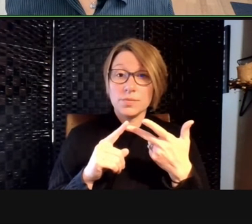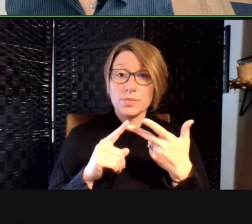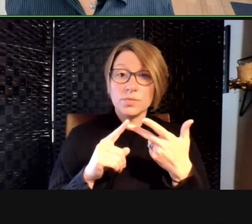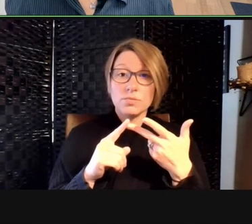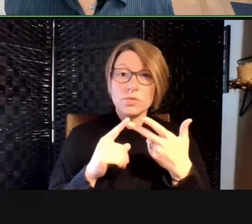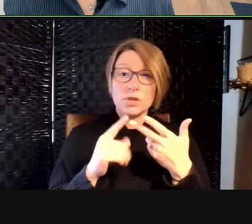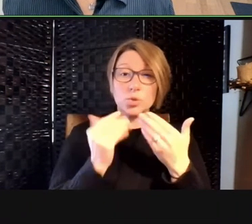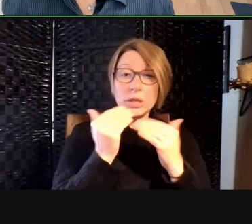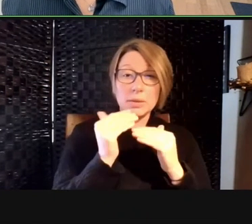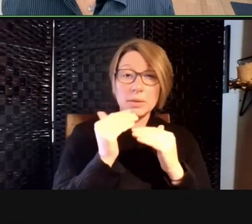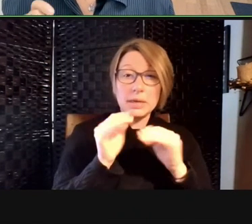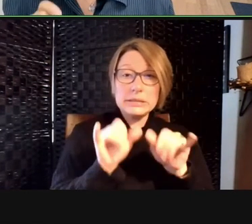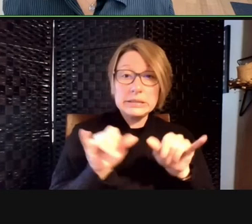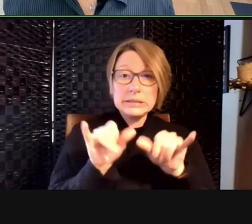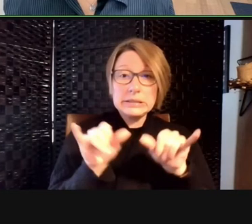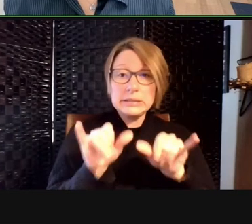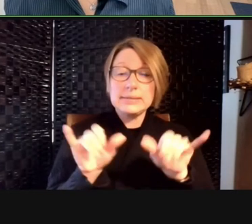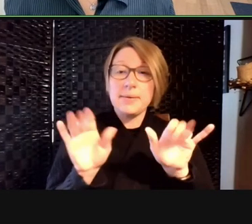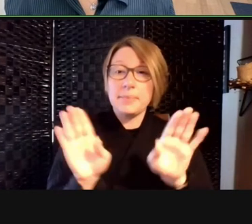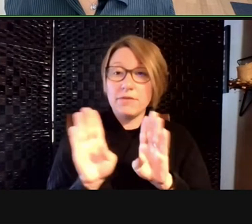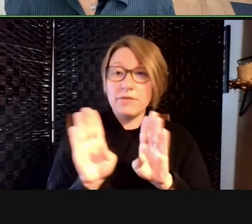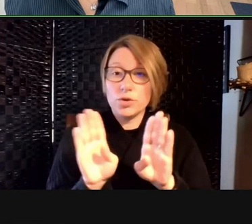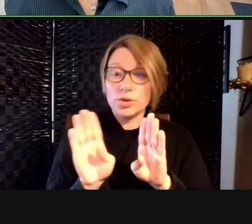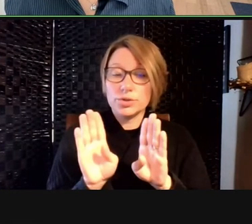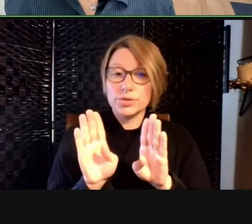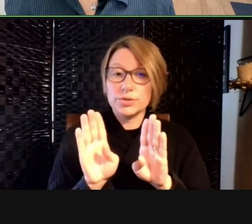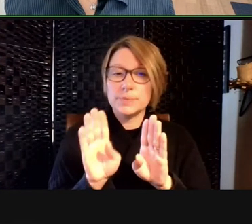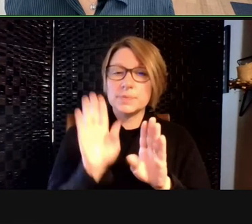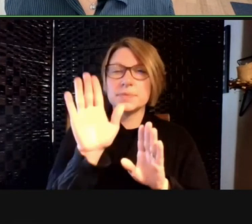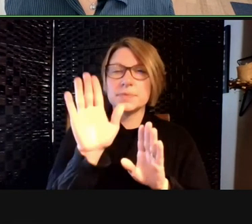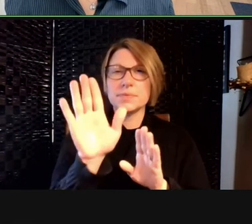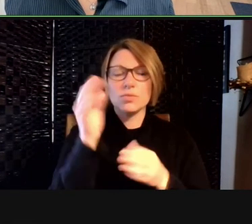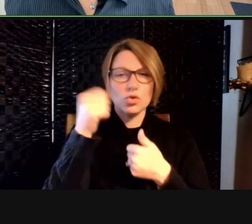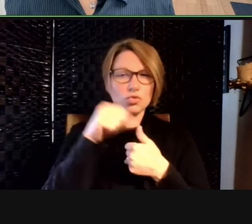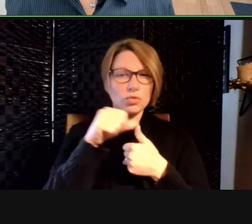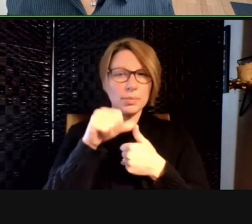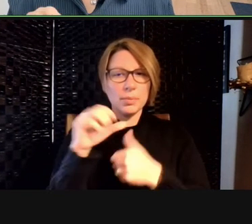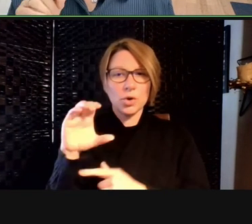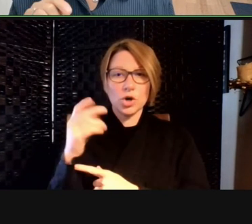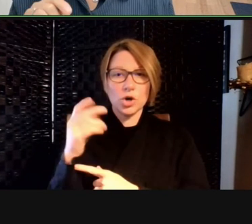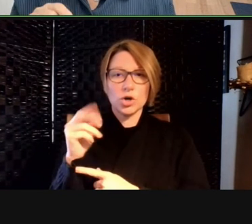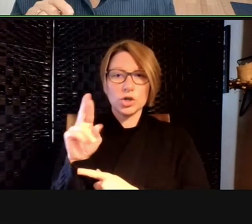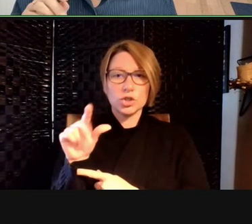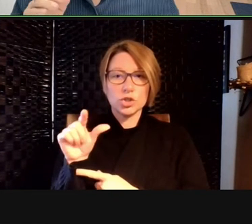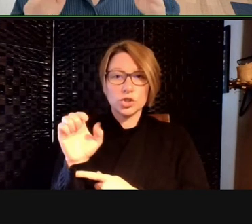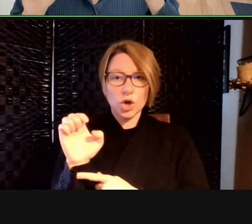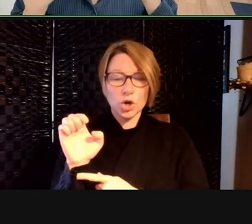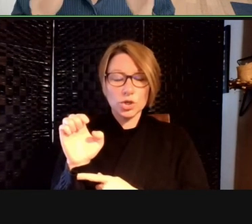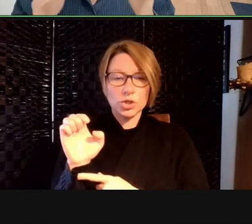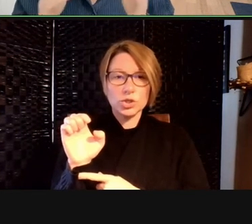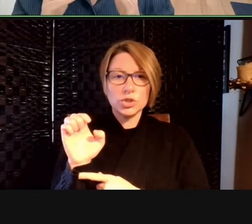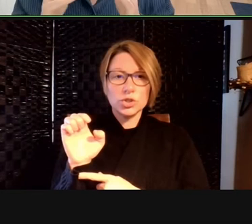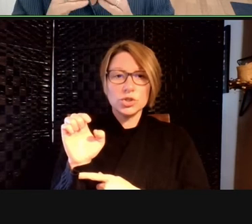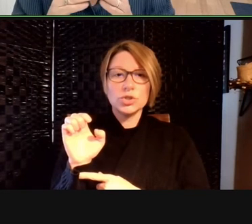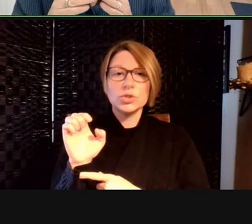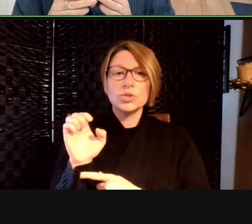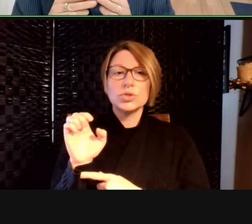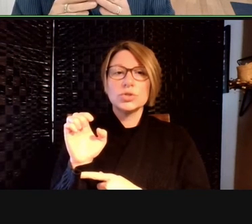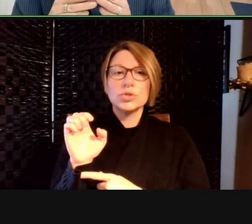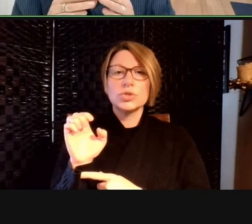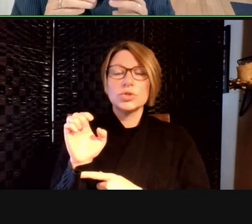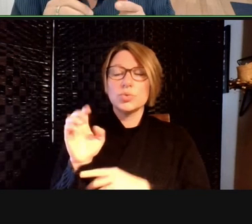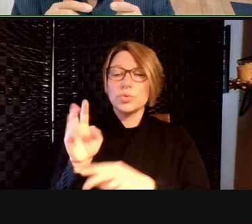behaviors. Now, what I think is important to keep in mind here with charge syndrome is that because we're looking at how they're